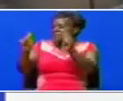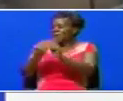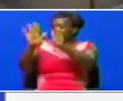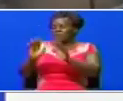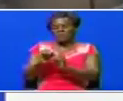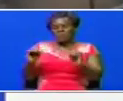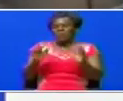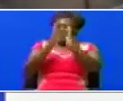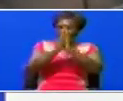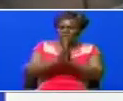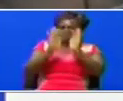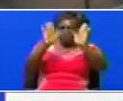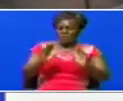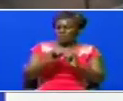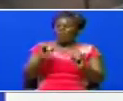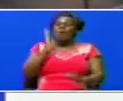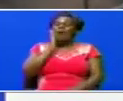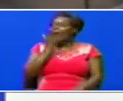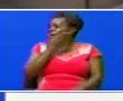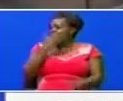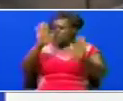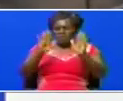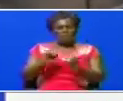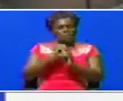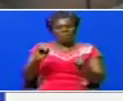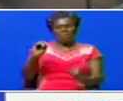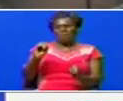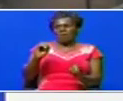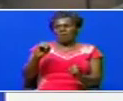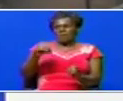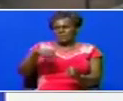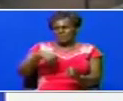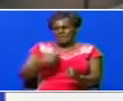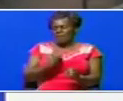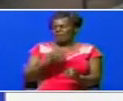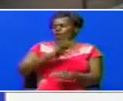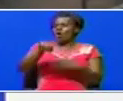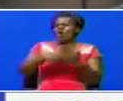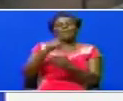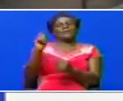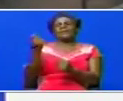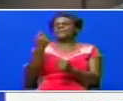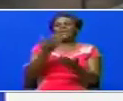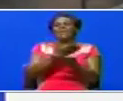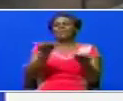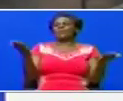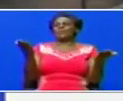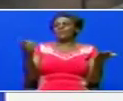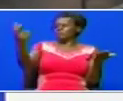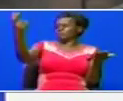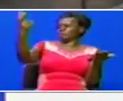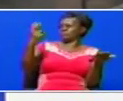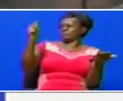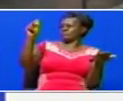their religion, their color. Mine and my call to all Kenyans, wherever you may be, watching us on